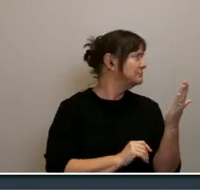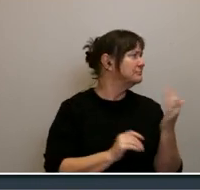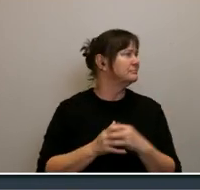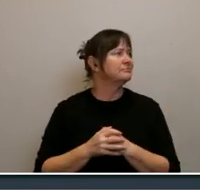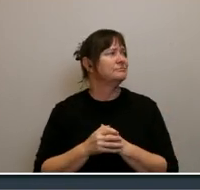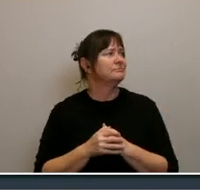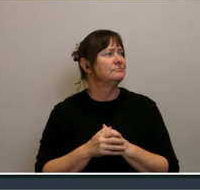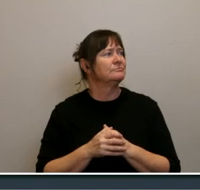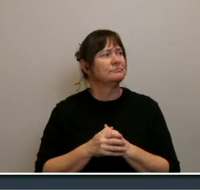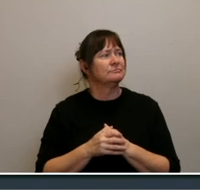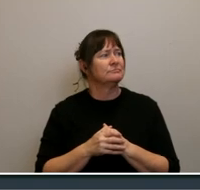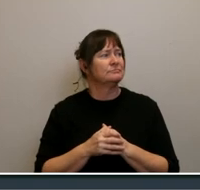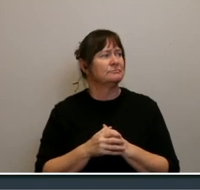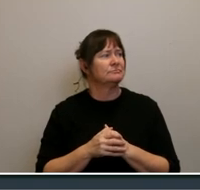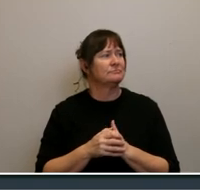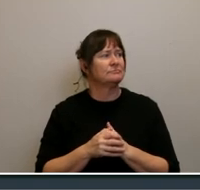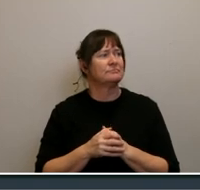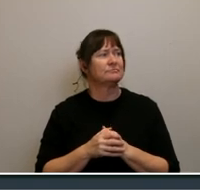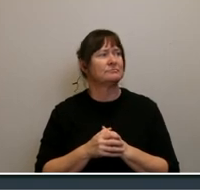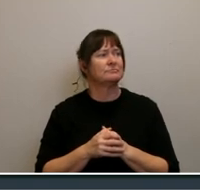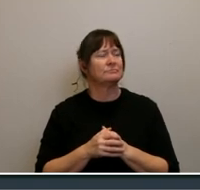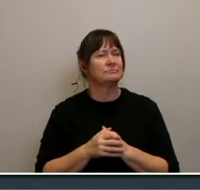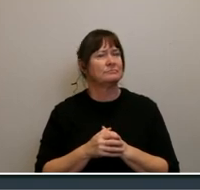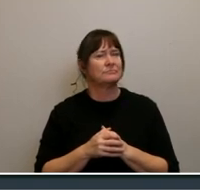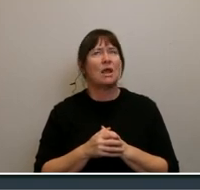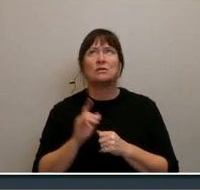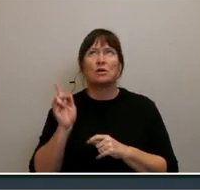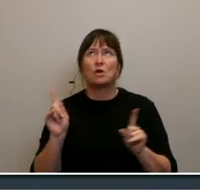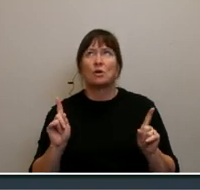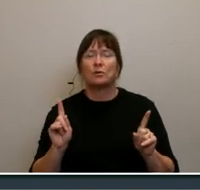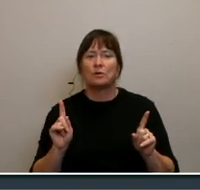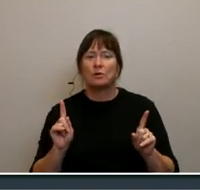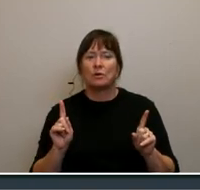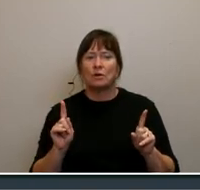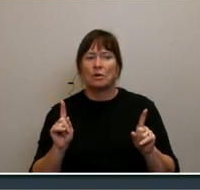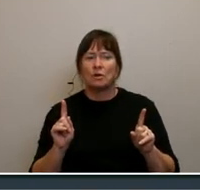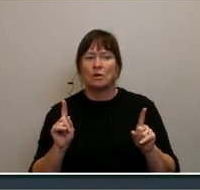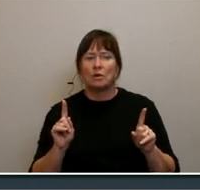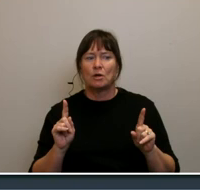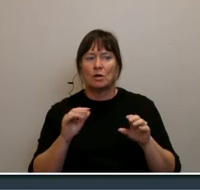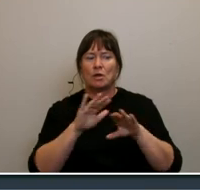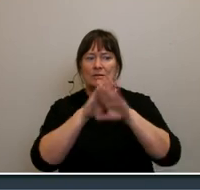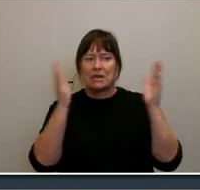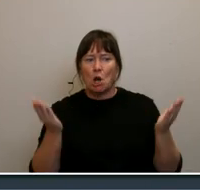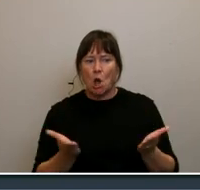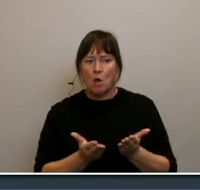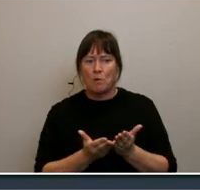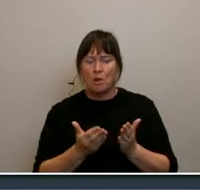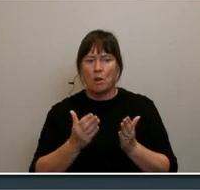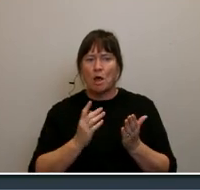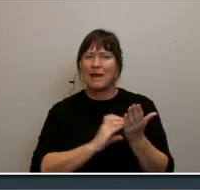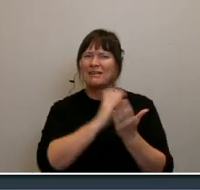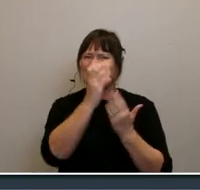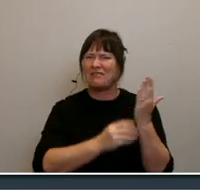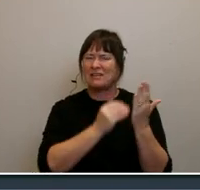Global Covenant. Somewhere here. Yeah. Sorry, it's the Global Covenant of Mayors for Climate and Energy. And